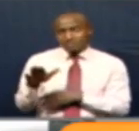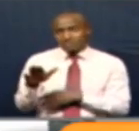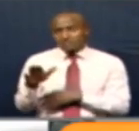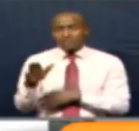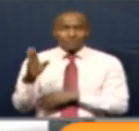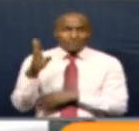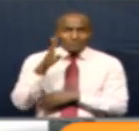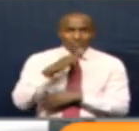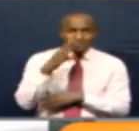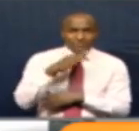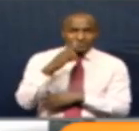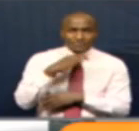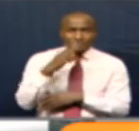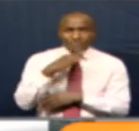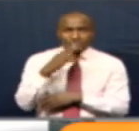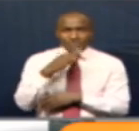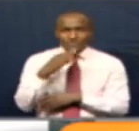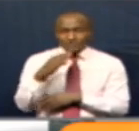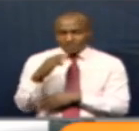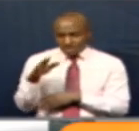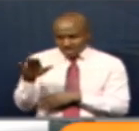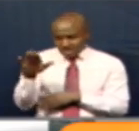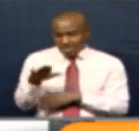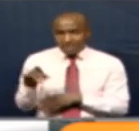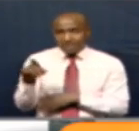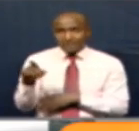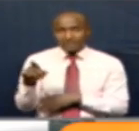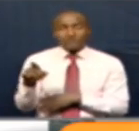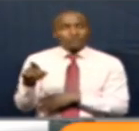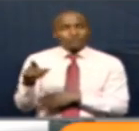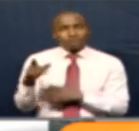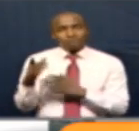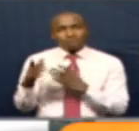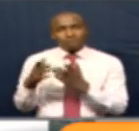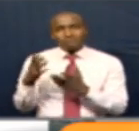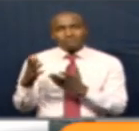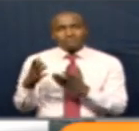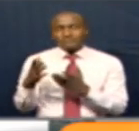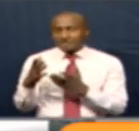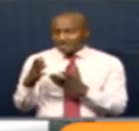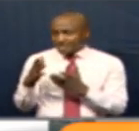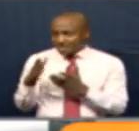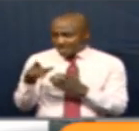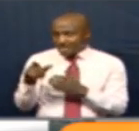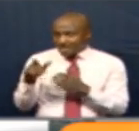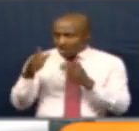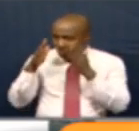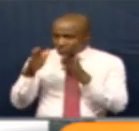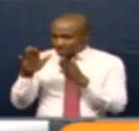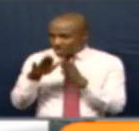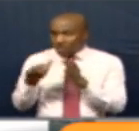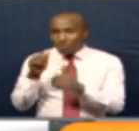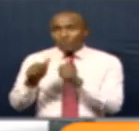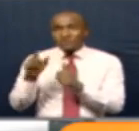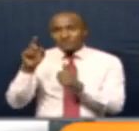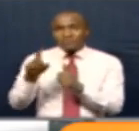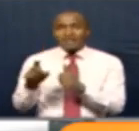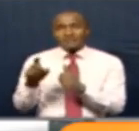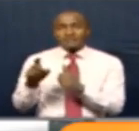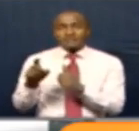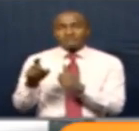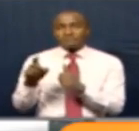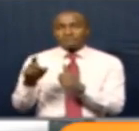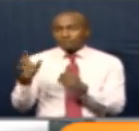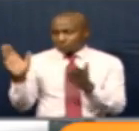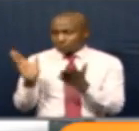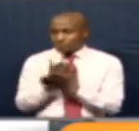waste concentration areas, you're talking about a concentration which you have to bring down, but as you're